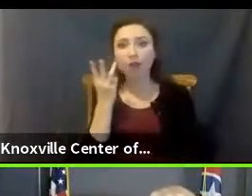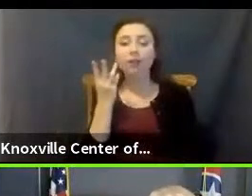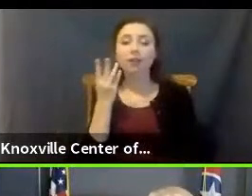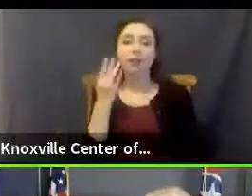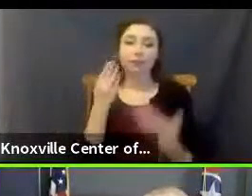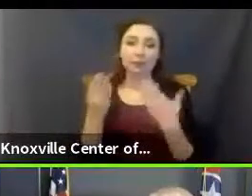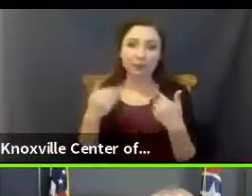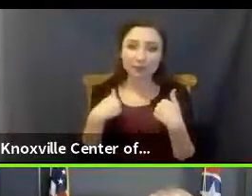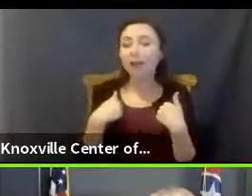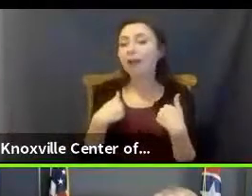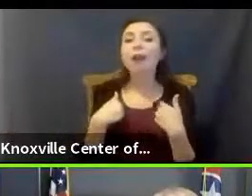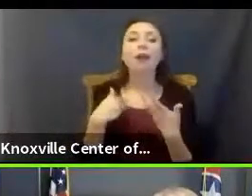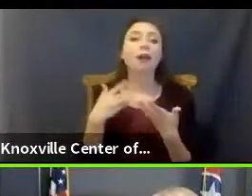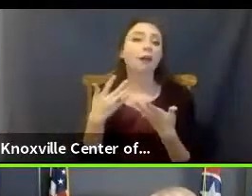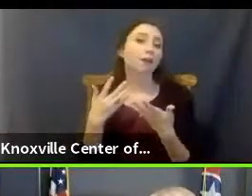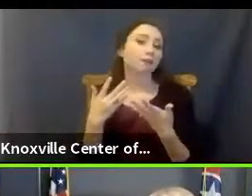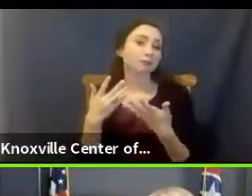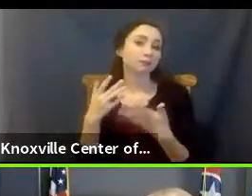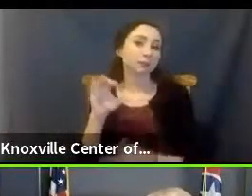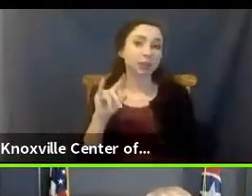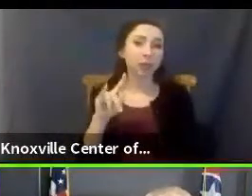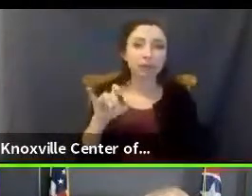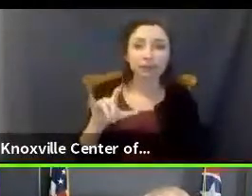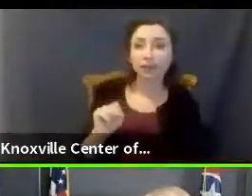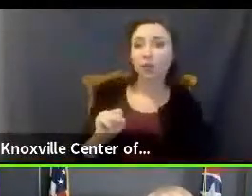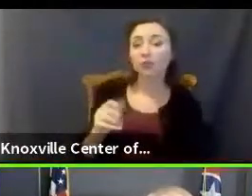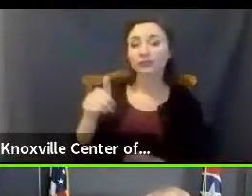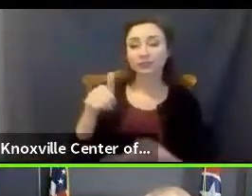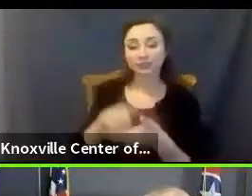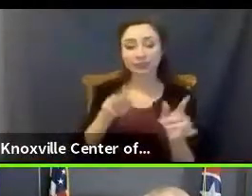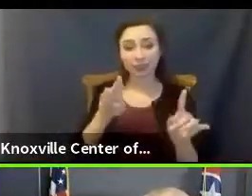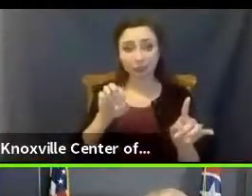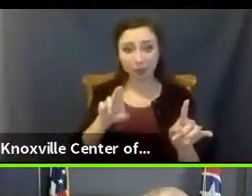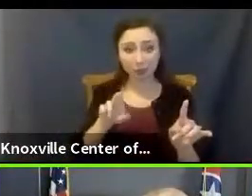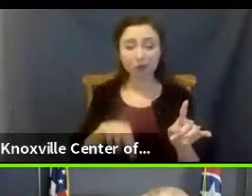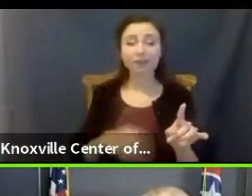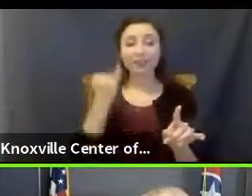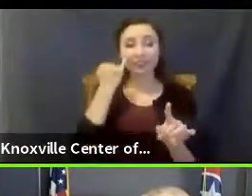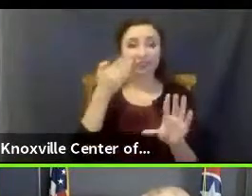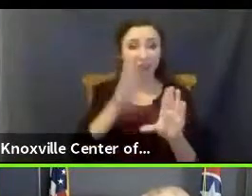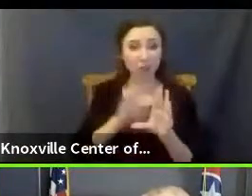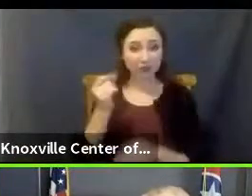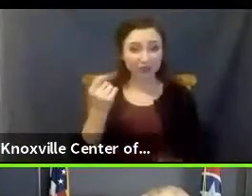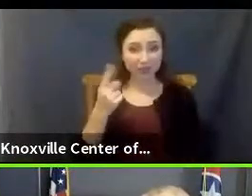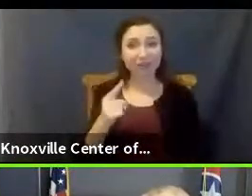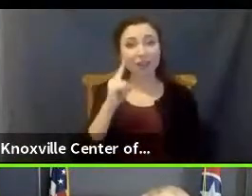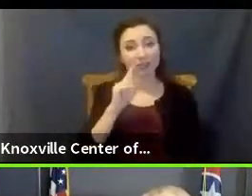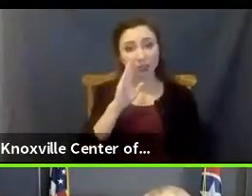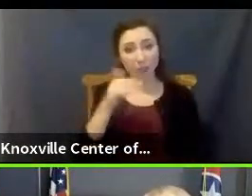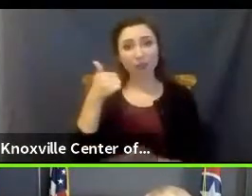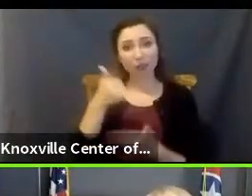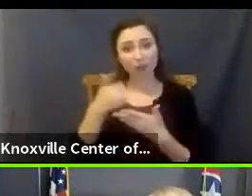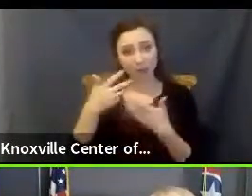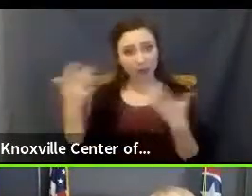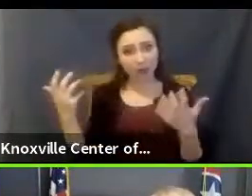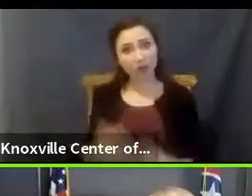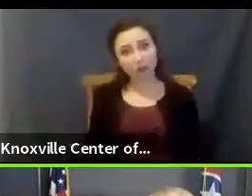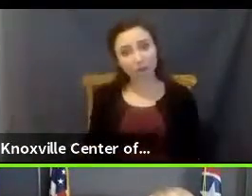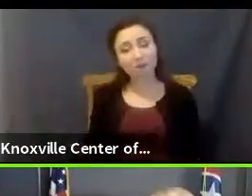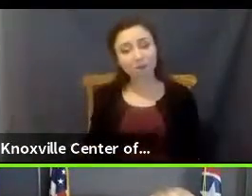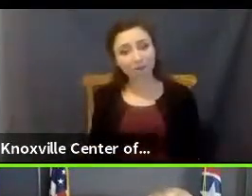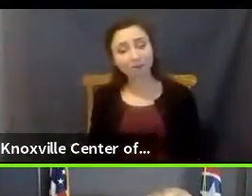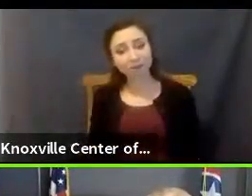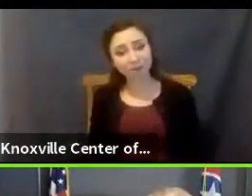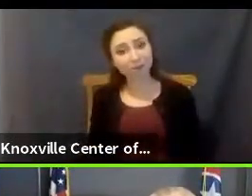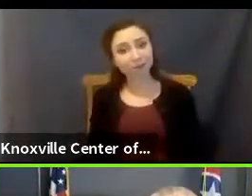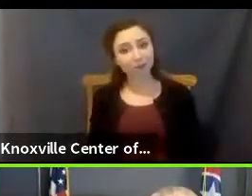you know, mixed drinks at the bar. For those that close at 11, this would probably help them tremendously. You know,